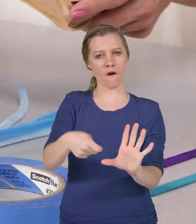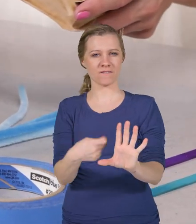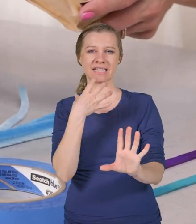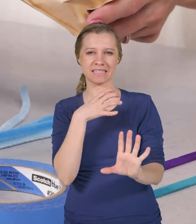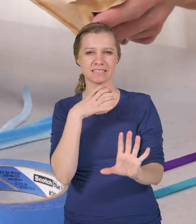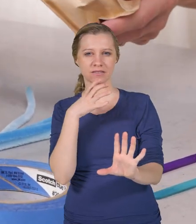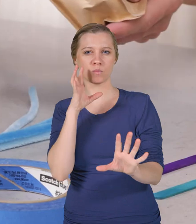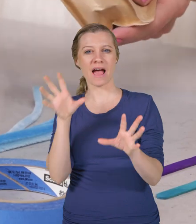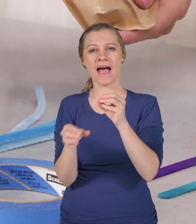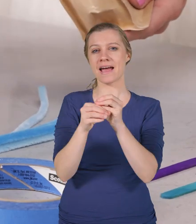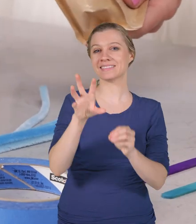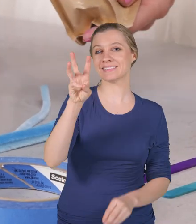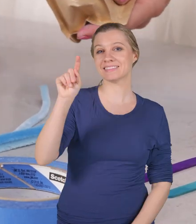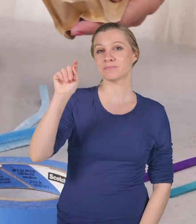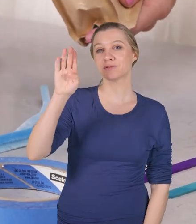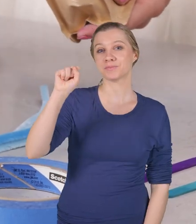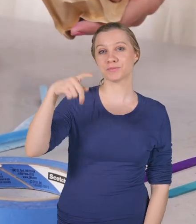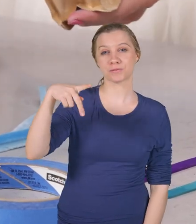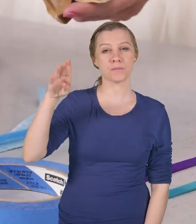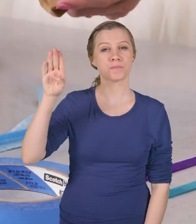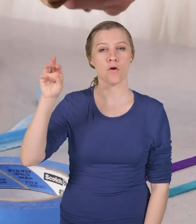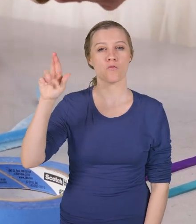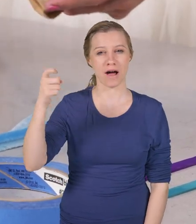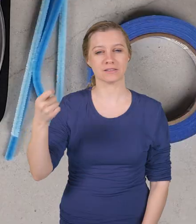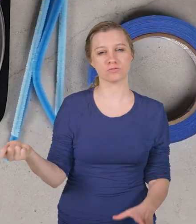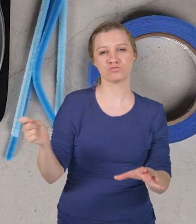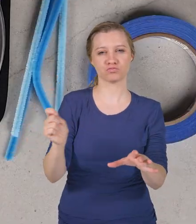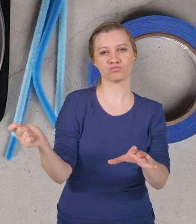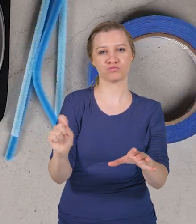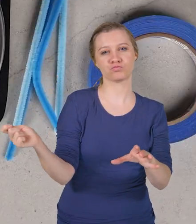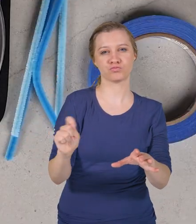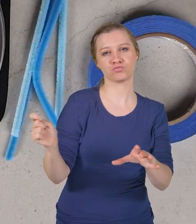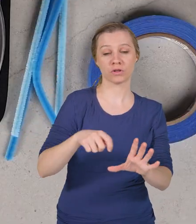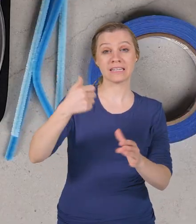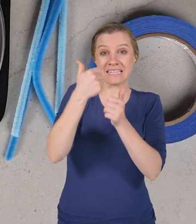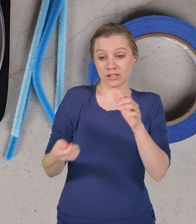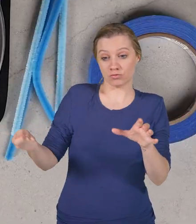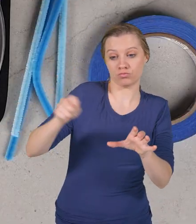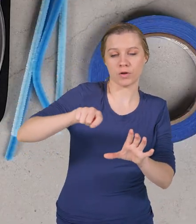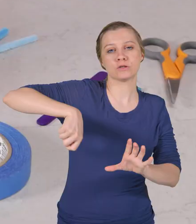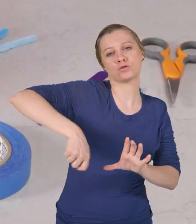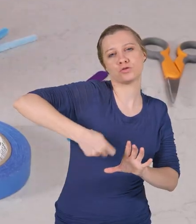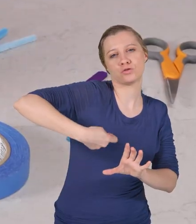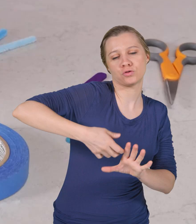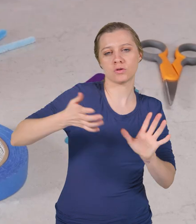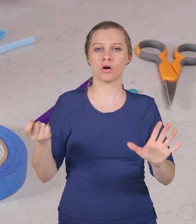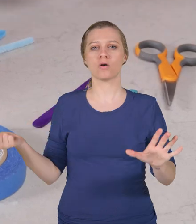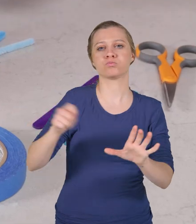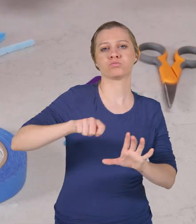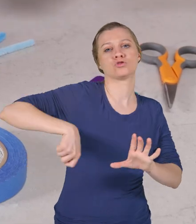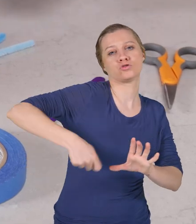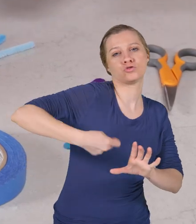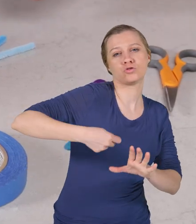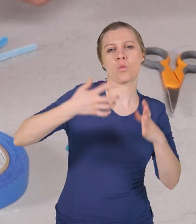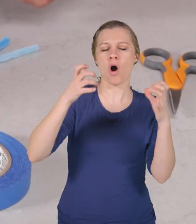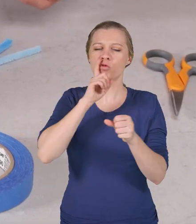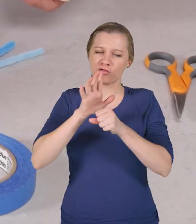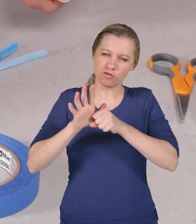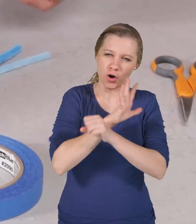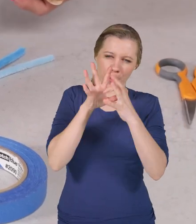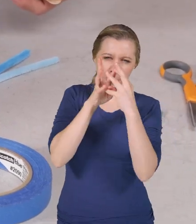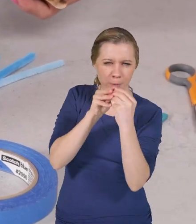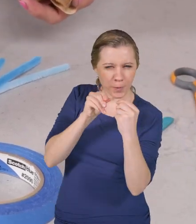add 6 tablespoons of borax. Stir in between each one. You want your borax to